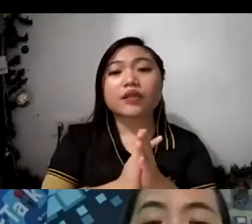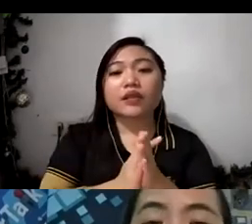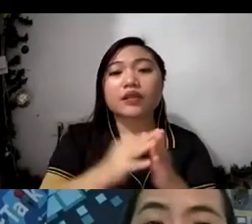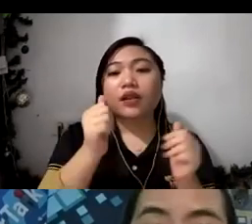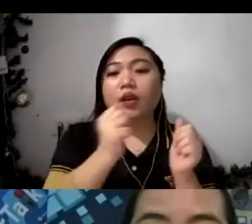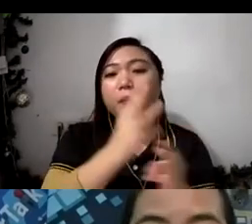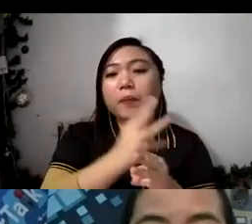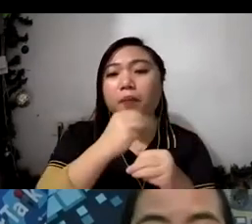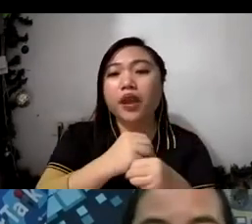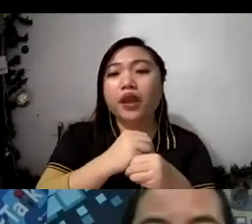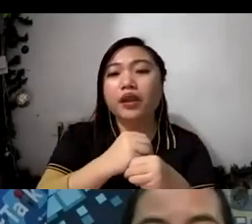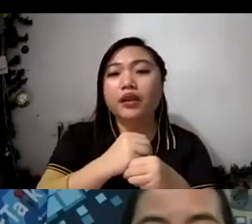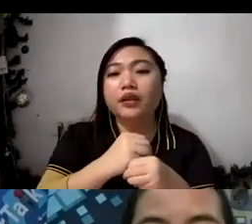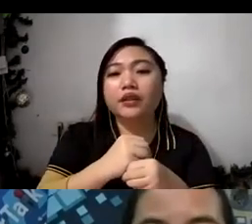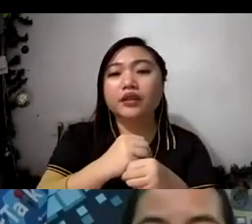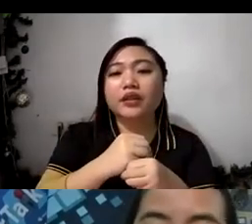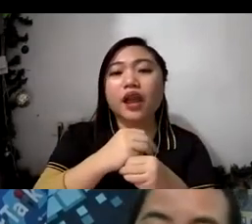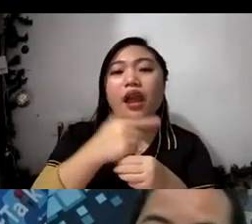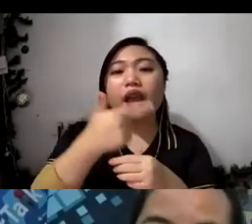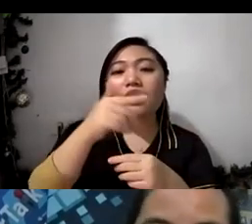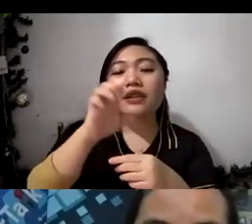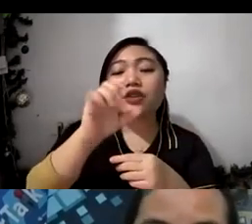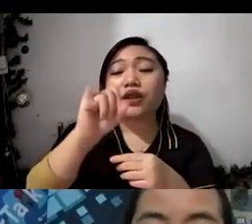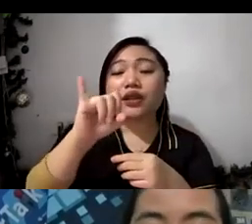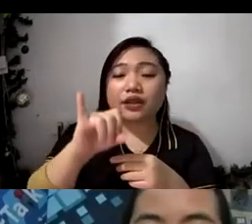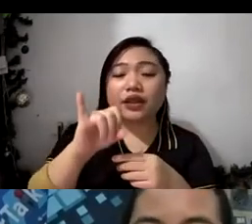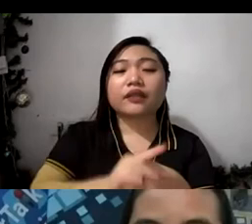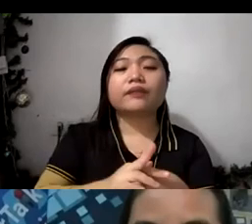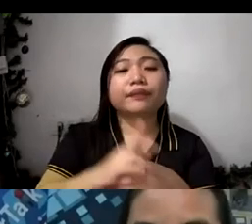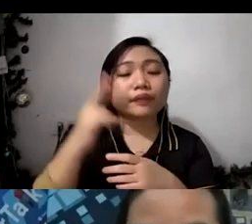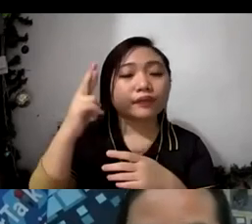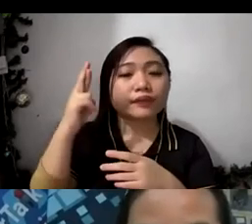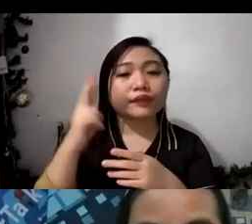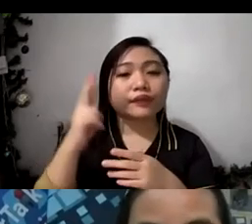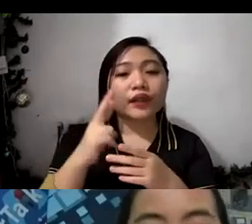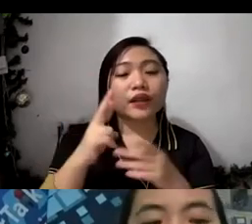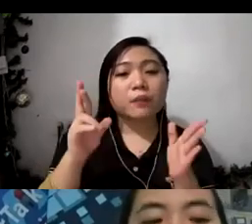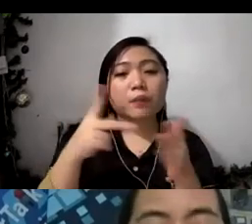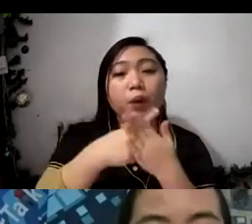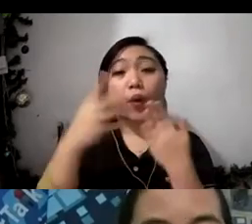or JESSE related training programs, both basic and advanced courses,